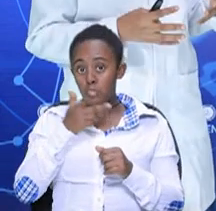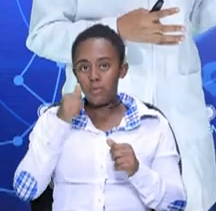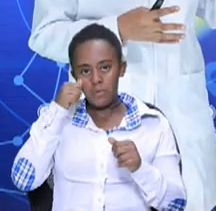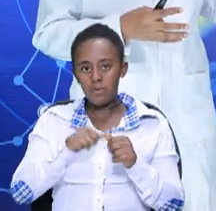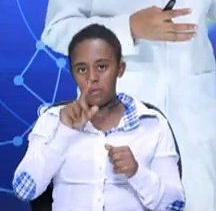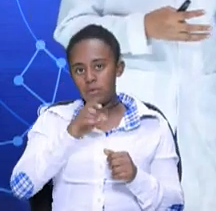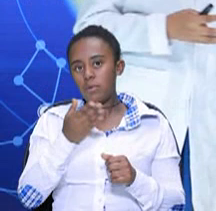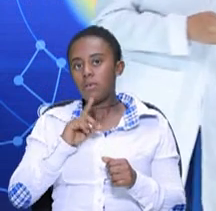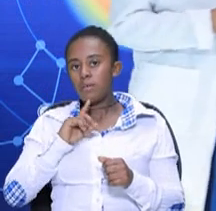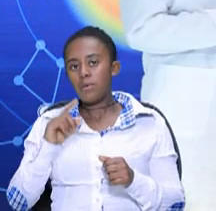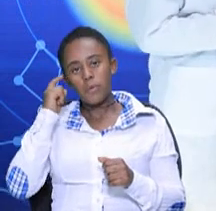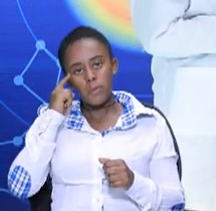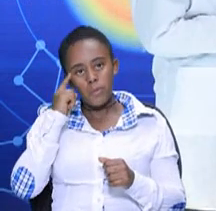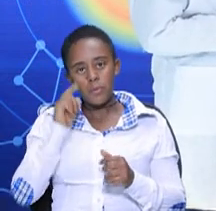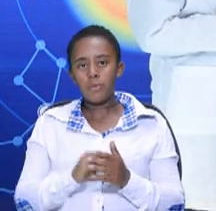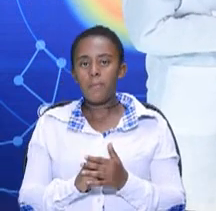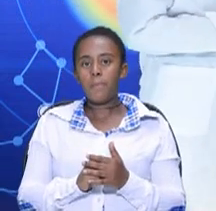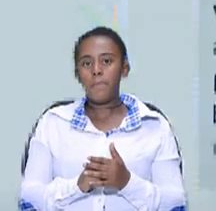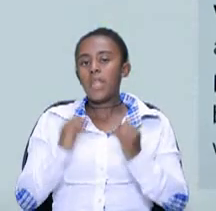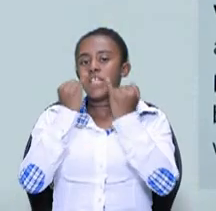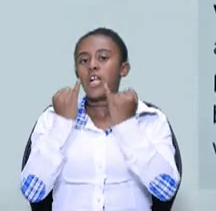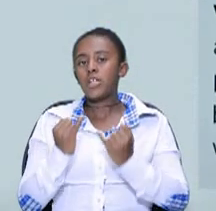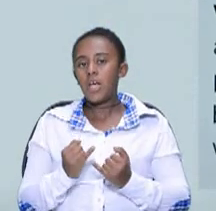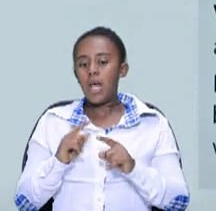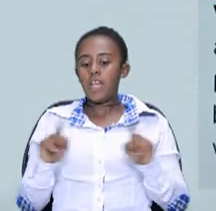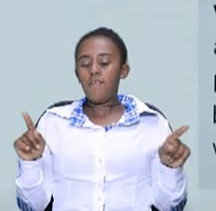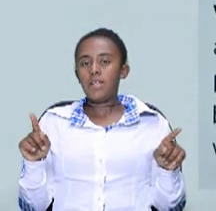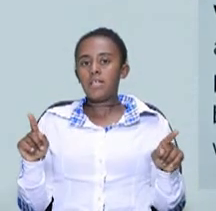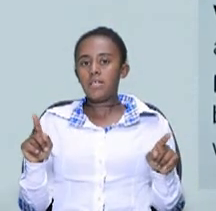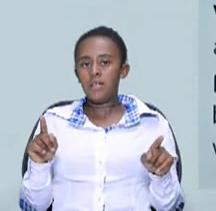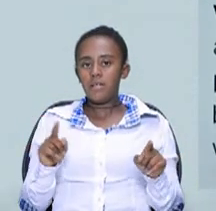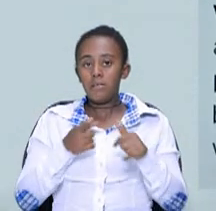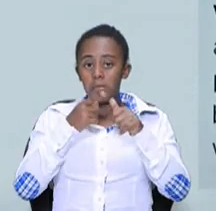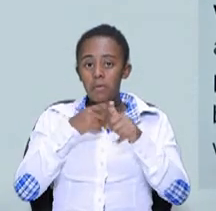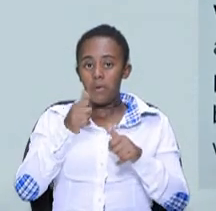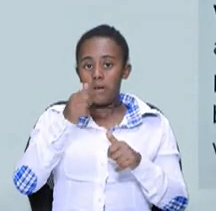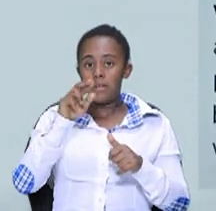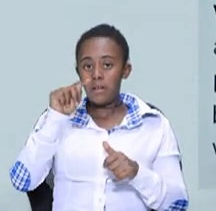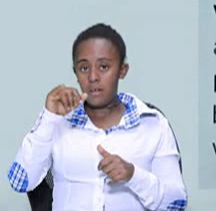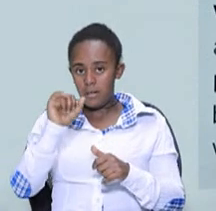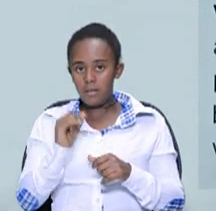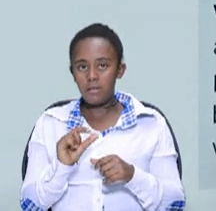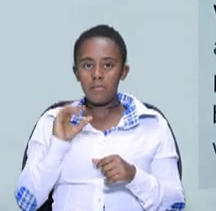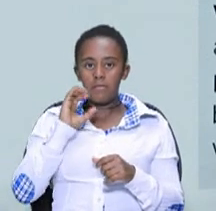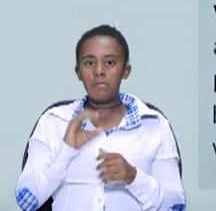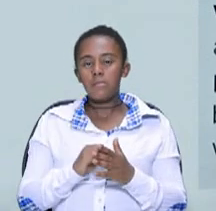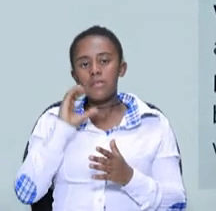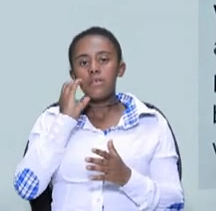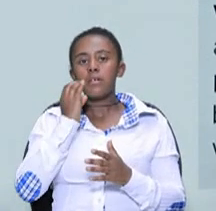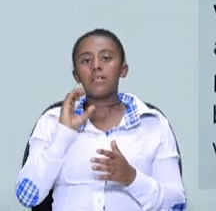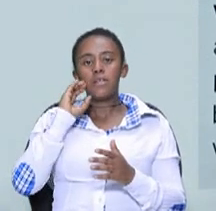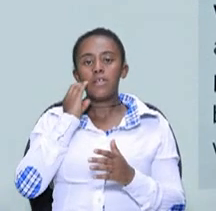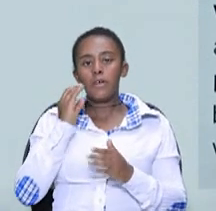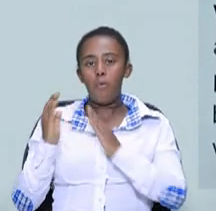capillaries is concerning their structural difference. If you look at arteries, they have thick wall. Having a